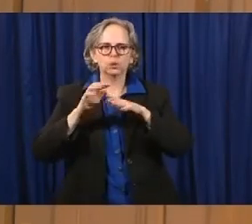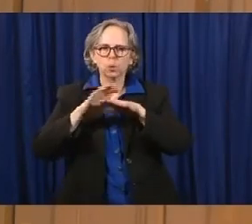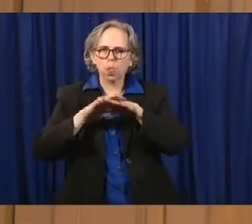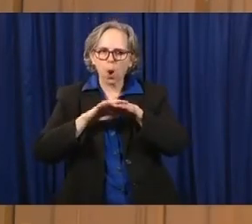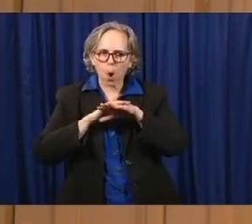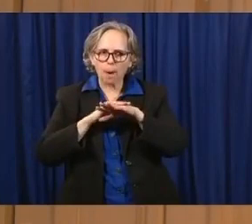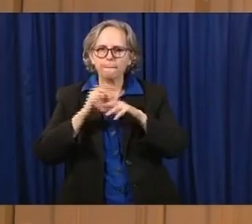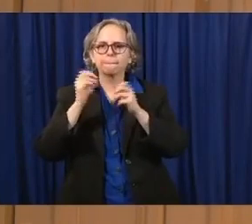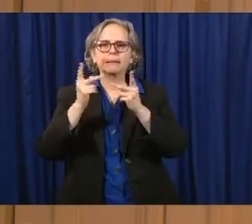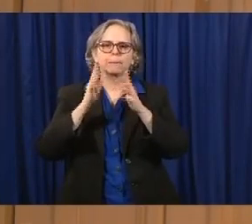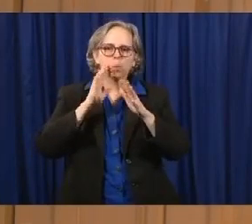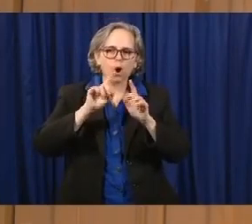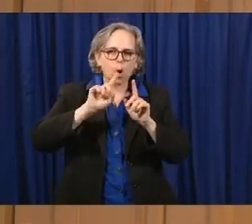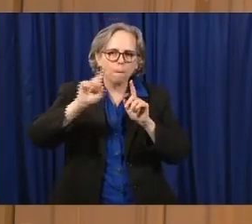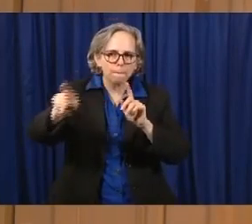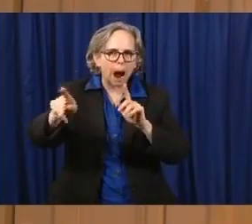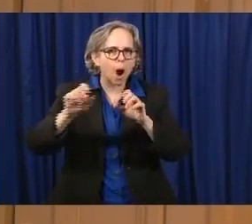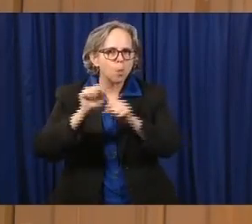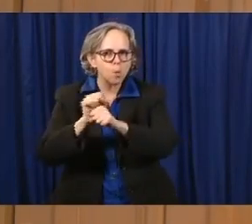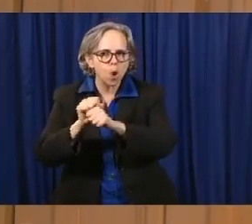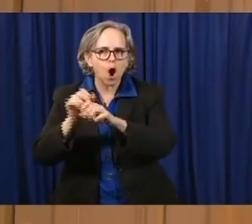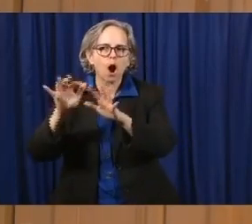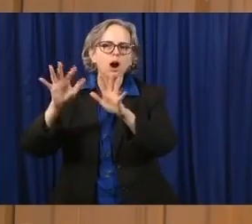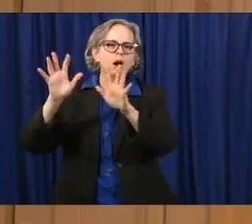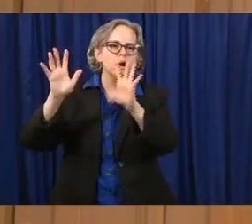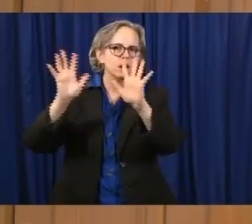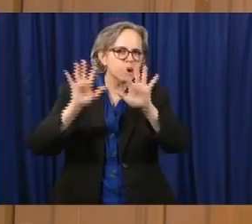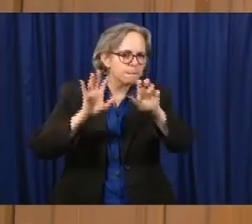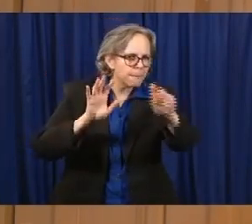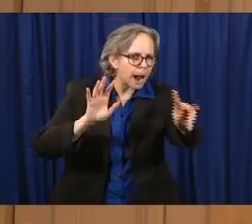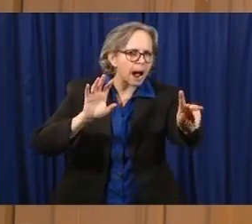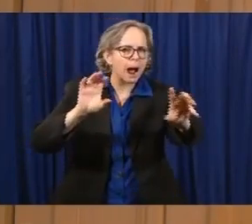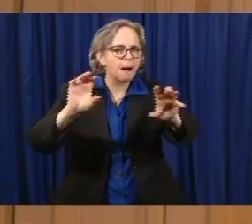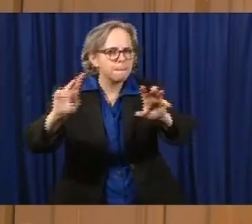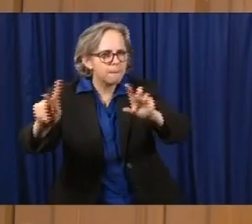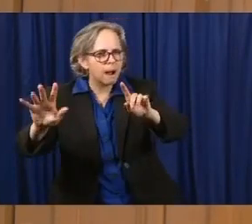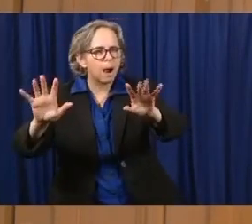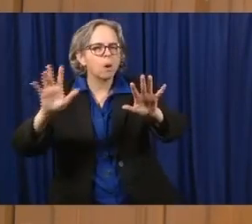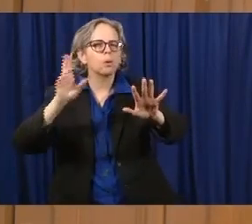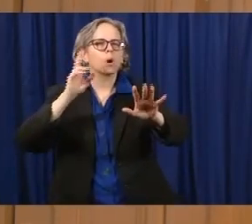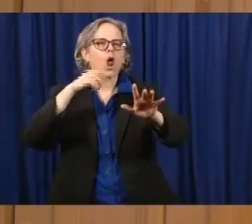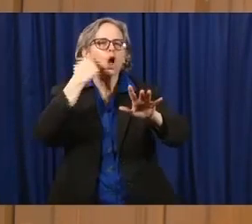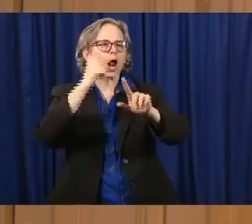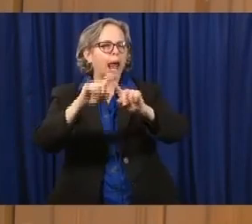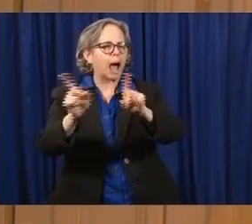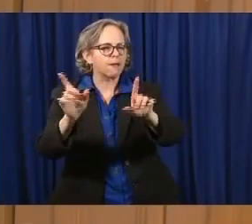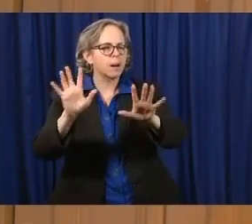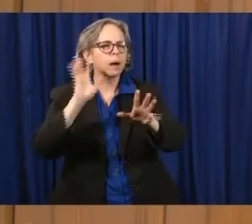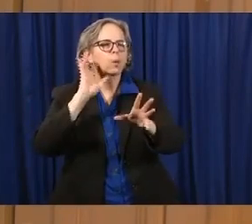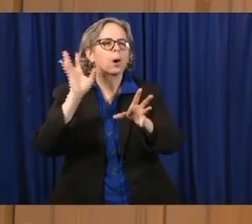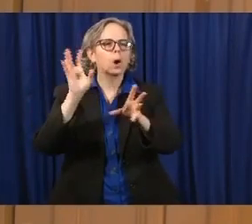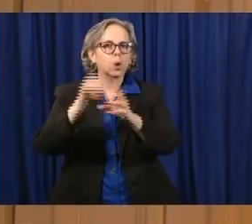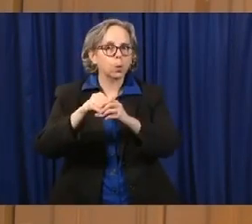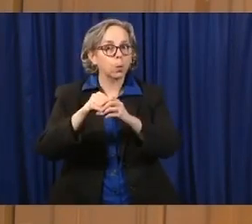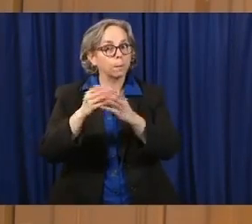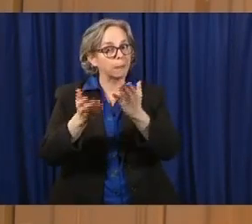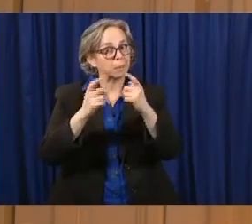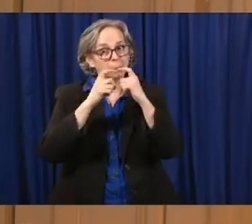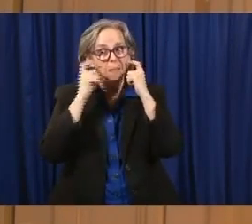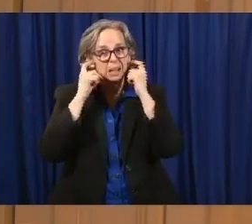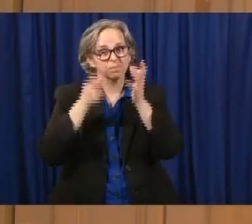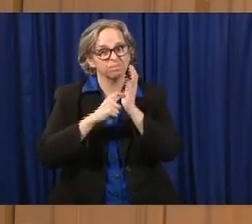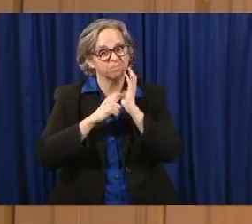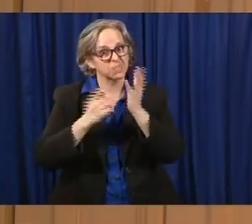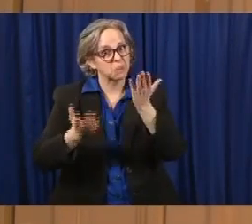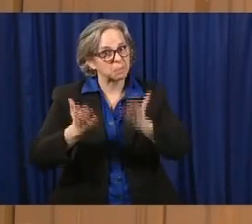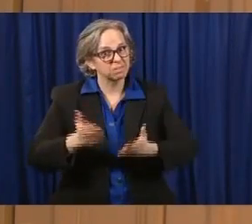and businesses all over this world are trying to put in place. And it will include these masks, and it will include us